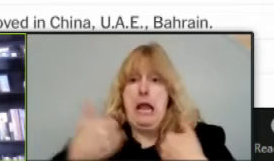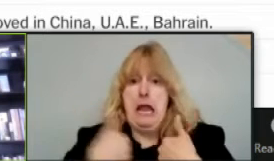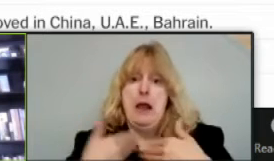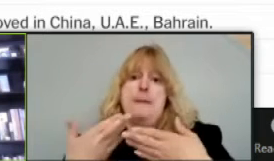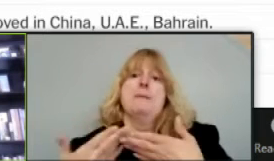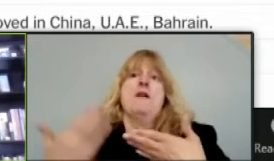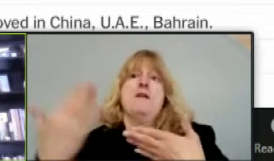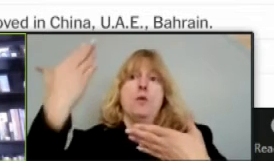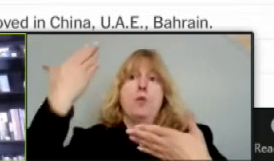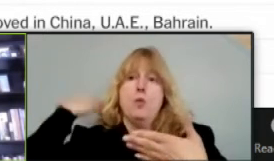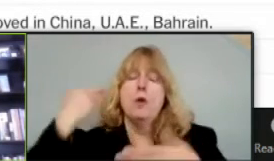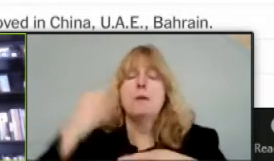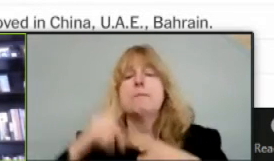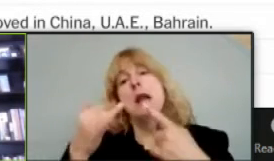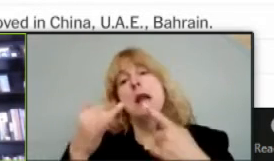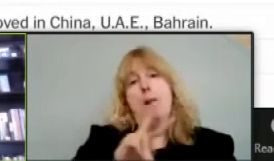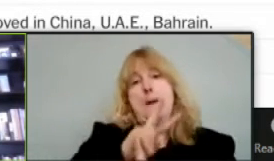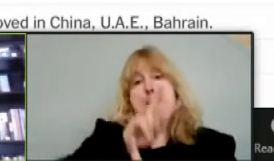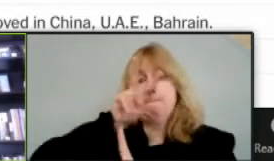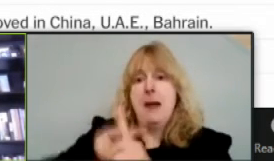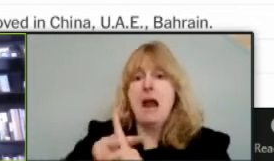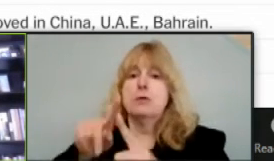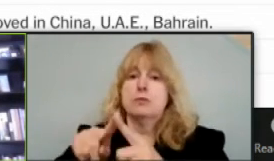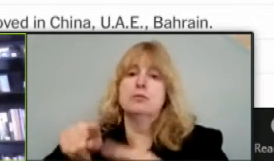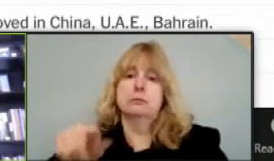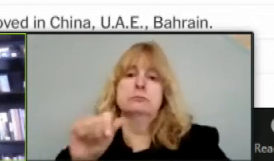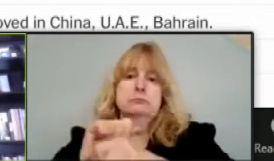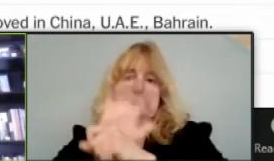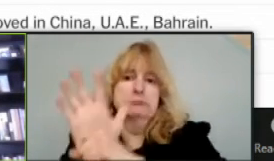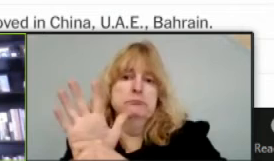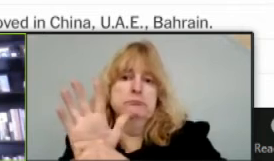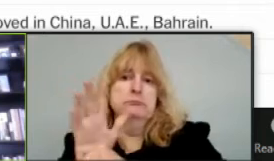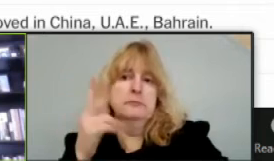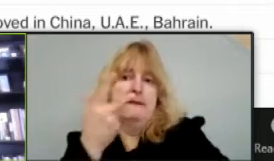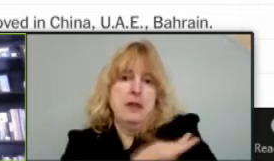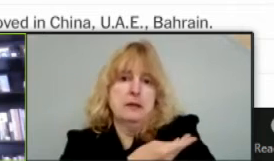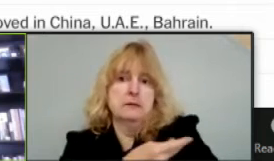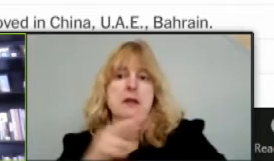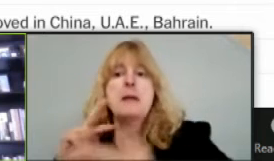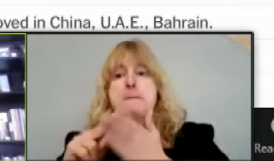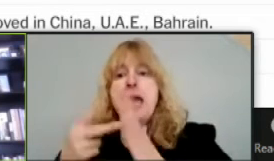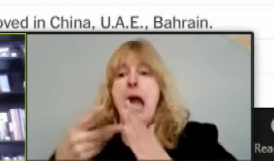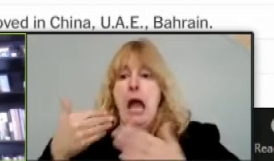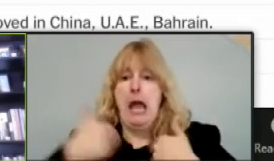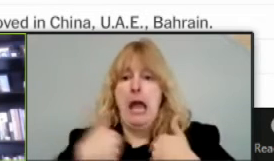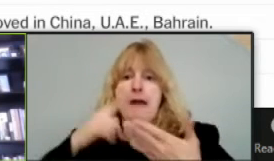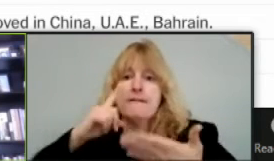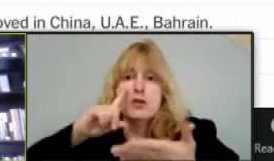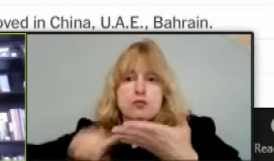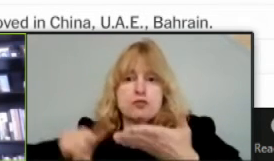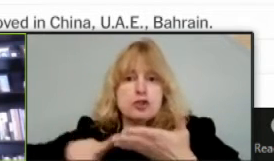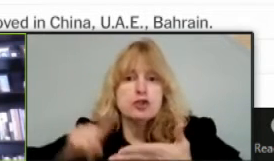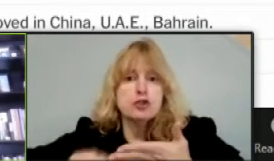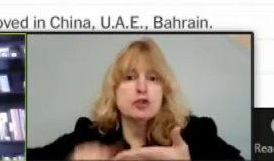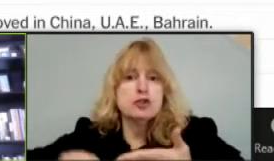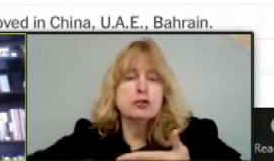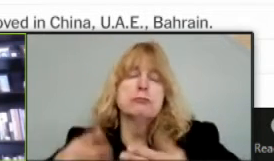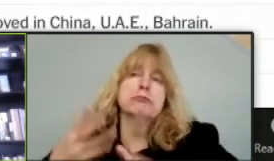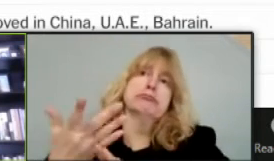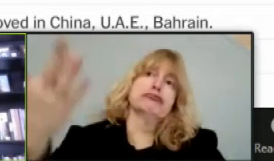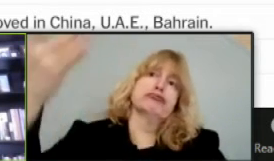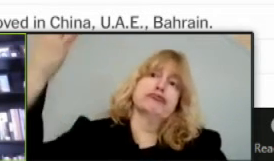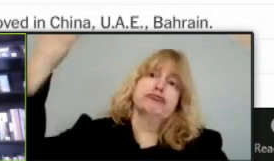coronavirus vaccine. So fortunately, the research was going on before, the vaccine was needed. And